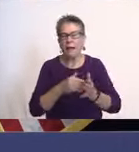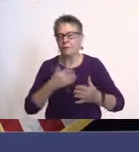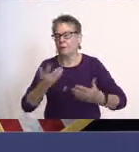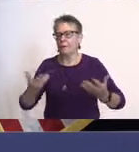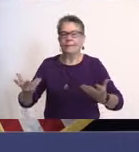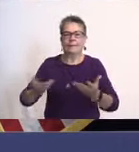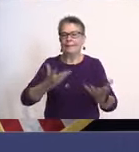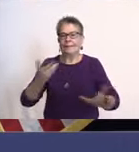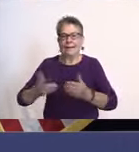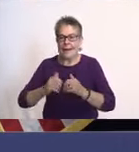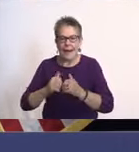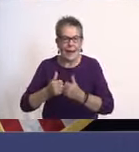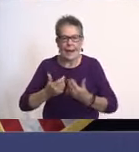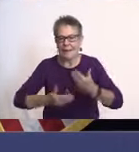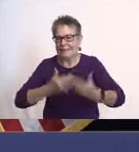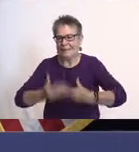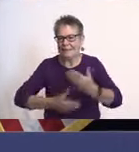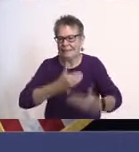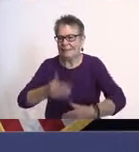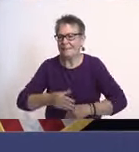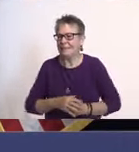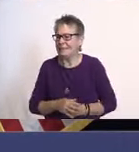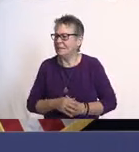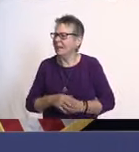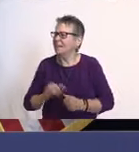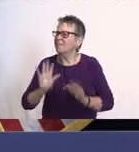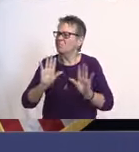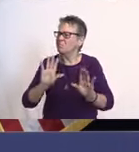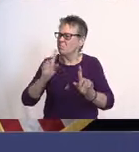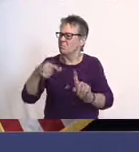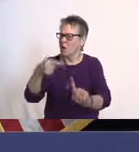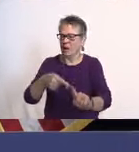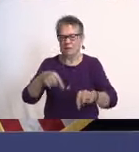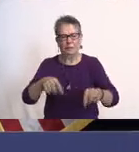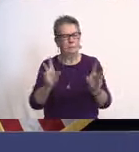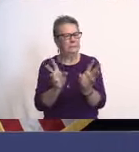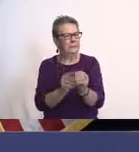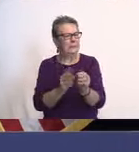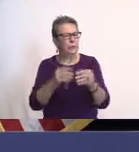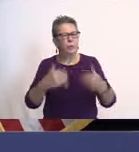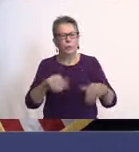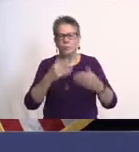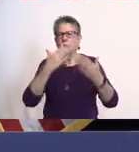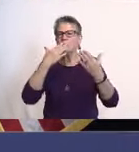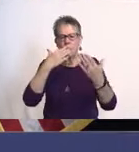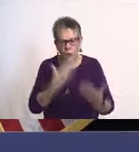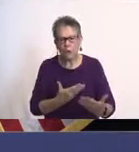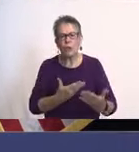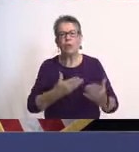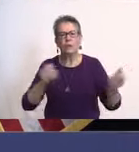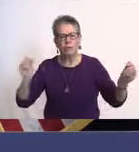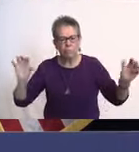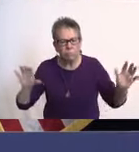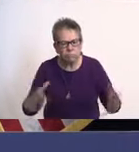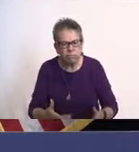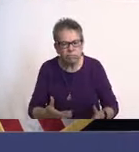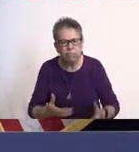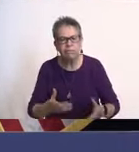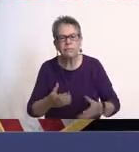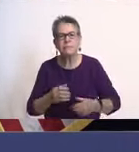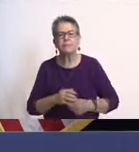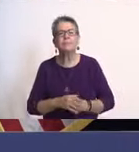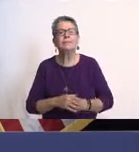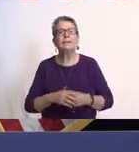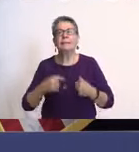good use of time. Again, I went probably 30 hours later than I had intended to go because of Pat, because of the